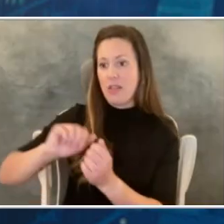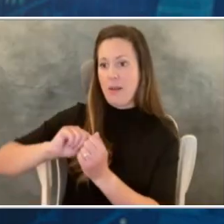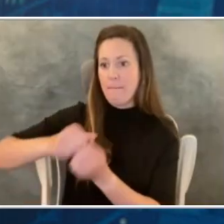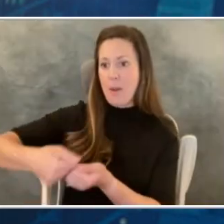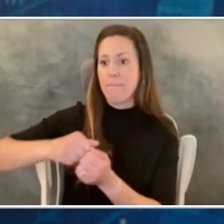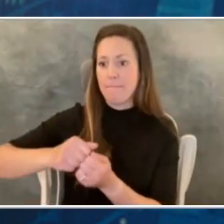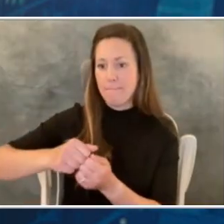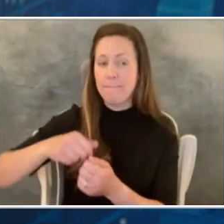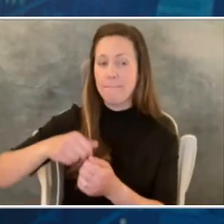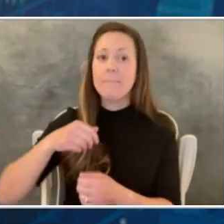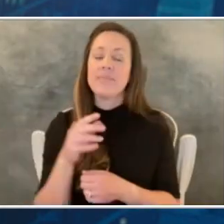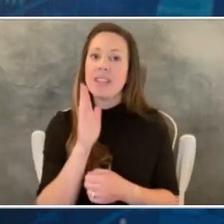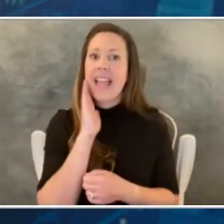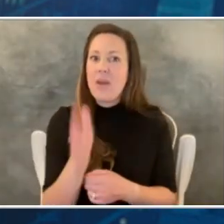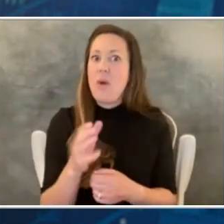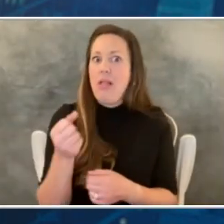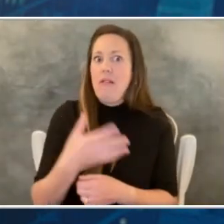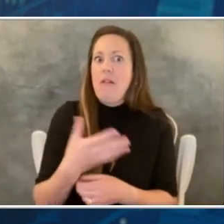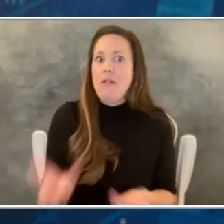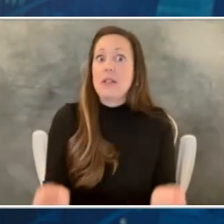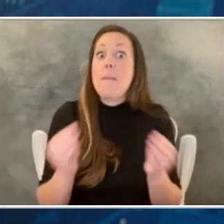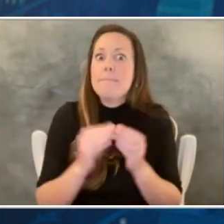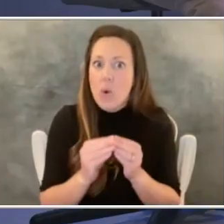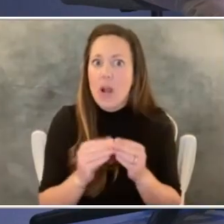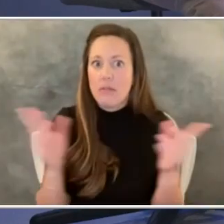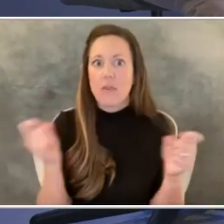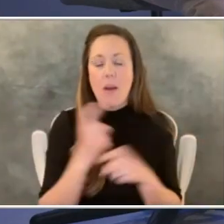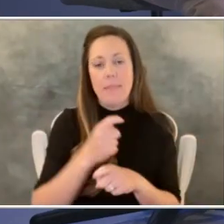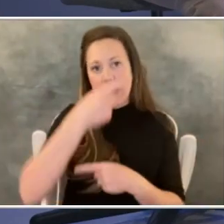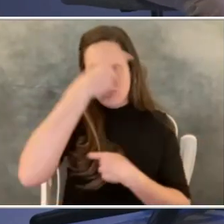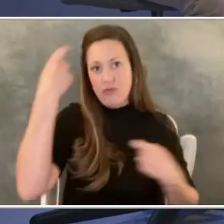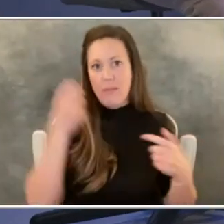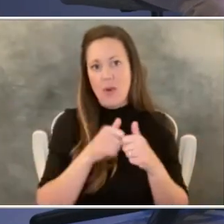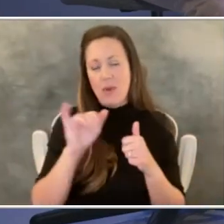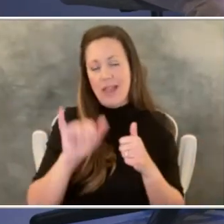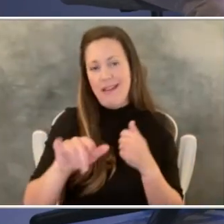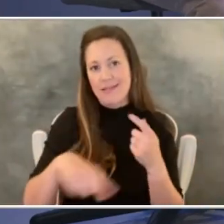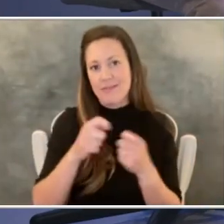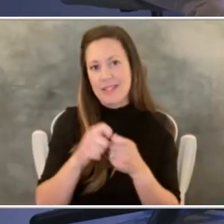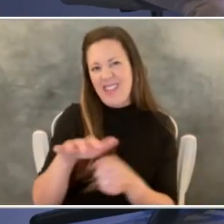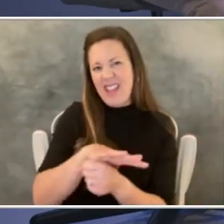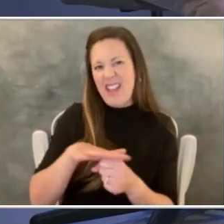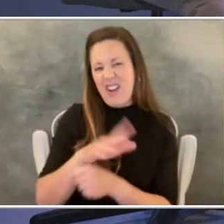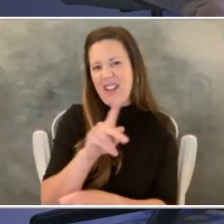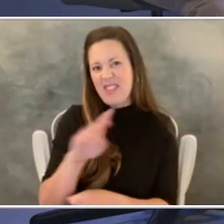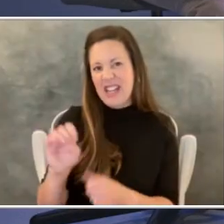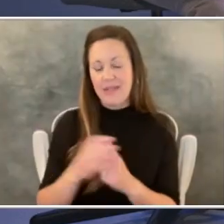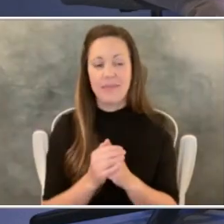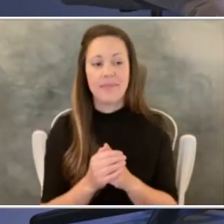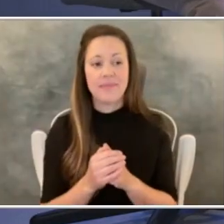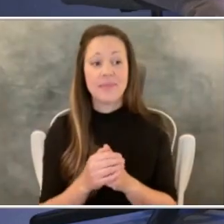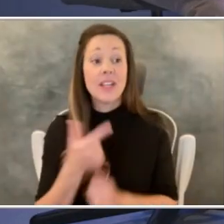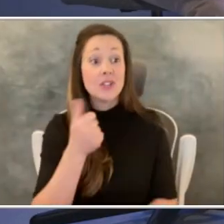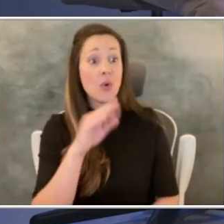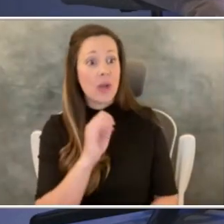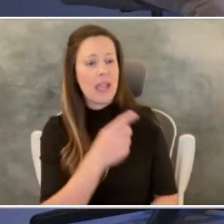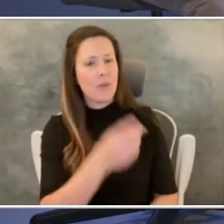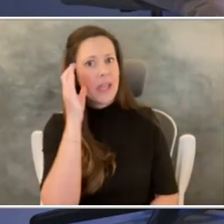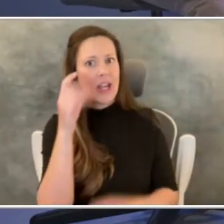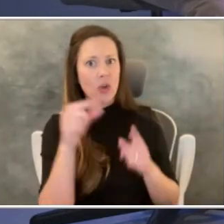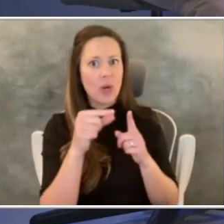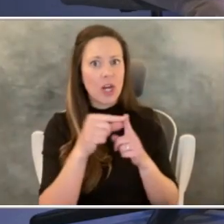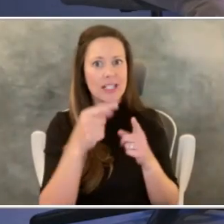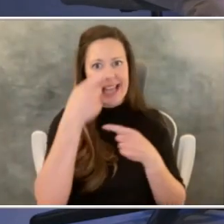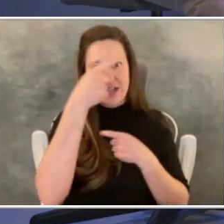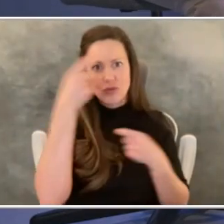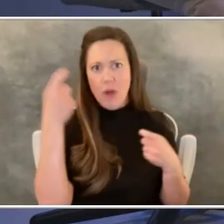the MCL and then potentially the lateral meniscus as well. So, Gabe, you hear trauma and severe and these three injuries. Those aren't really words you want to hear.